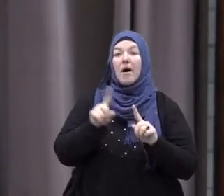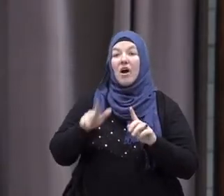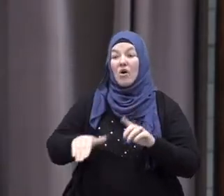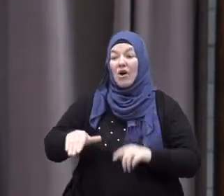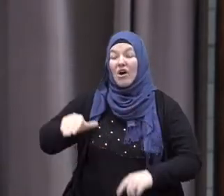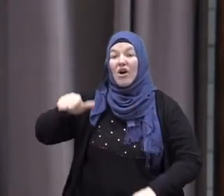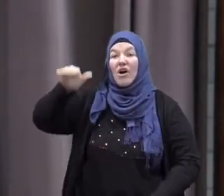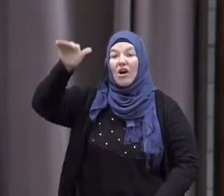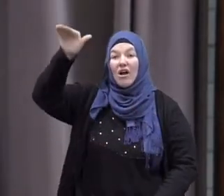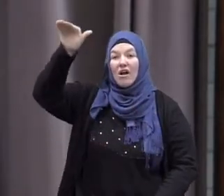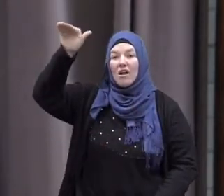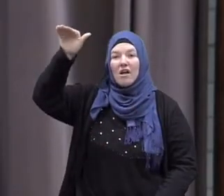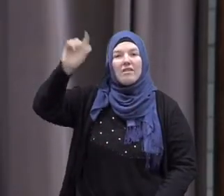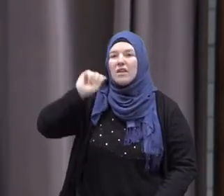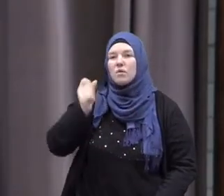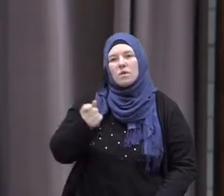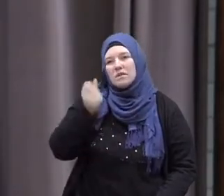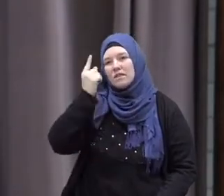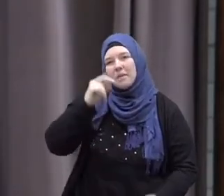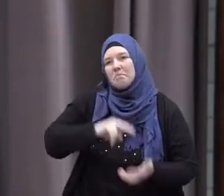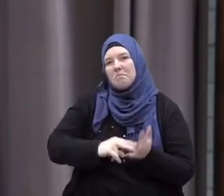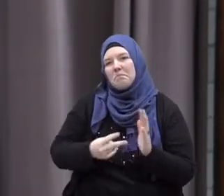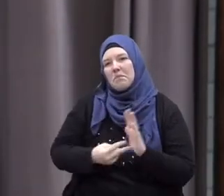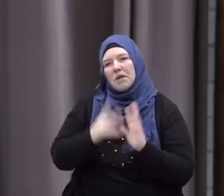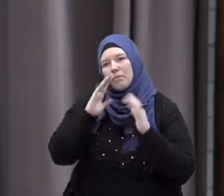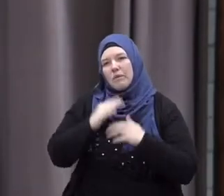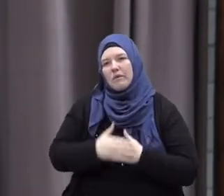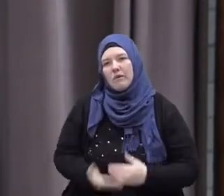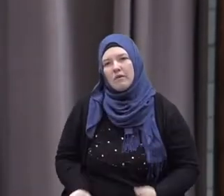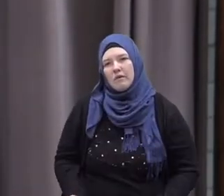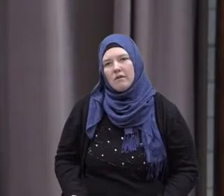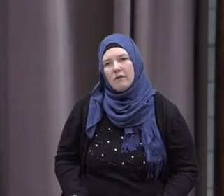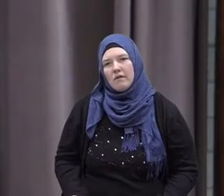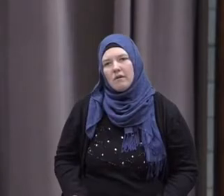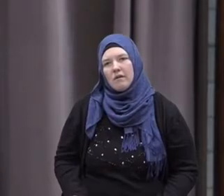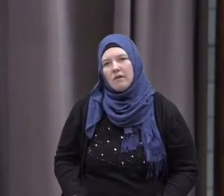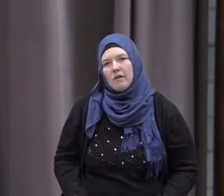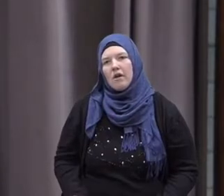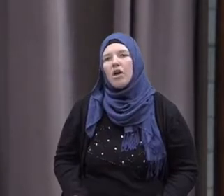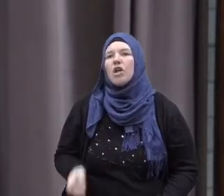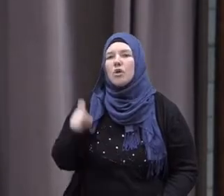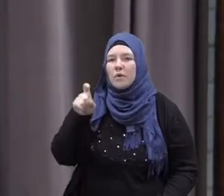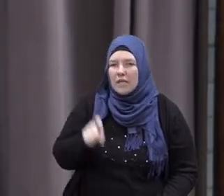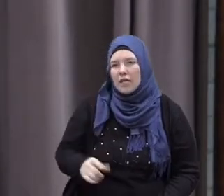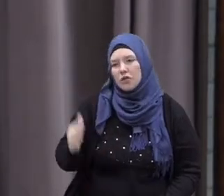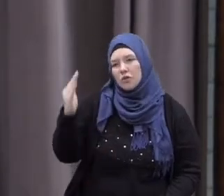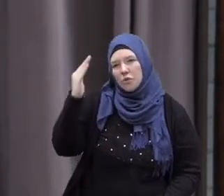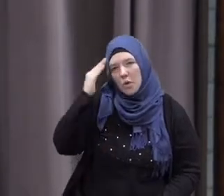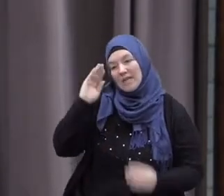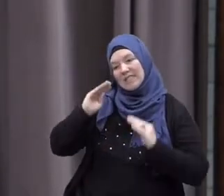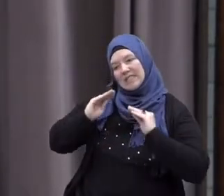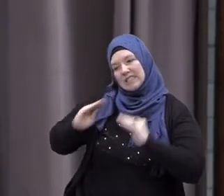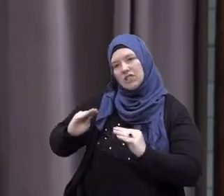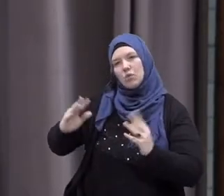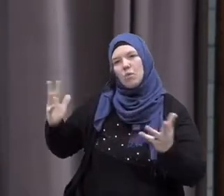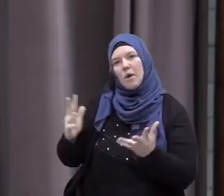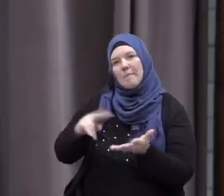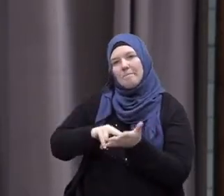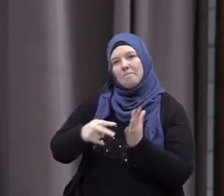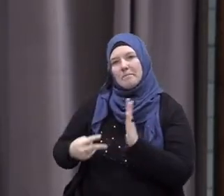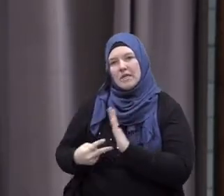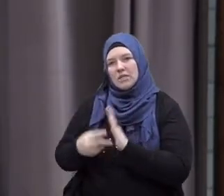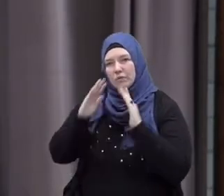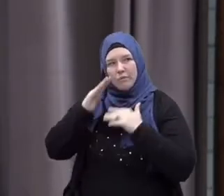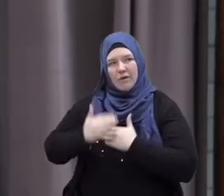they grow older and they start to have a voice, you will hear what is in their head. And most of us are